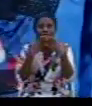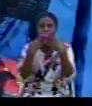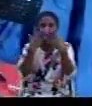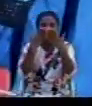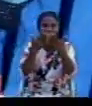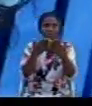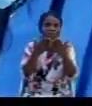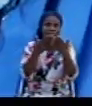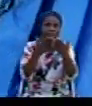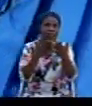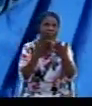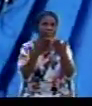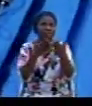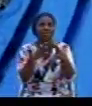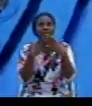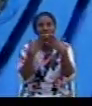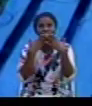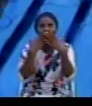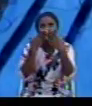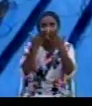Adupe, oh,